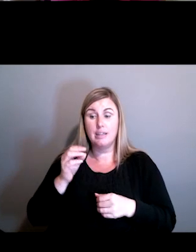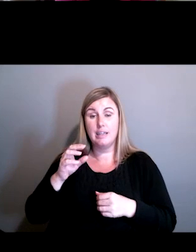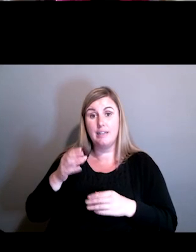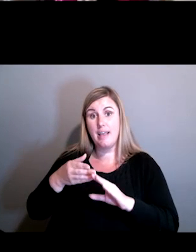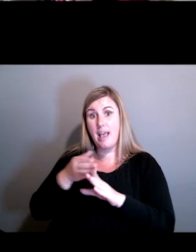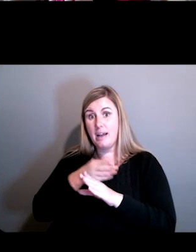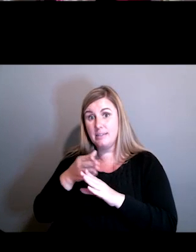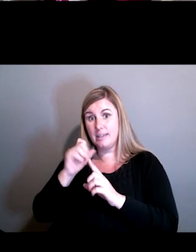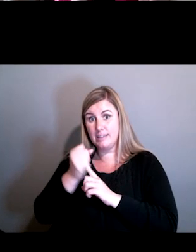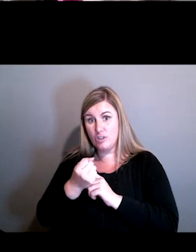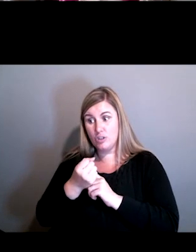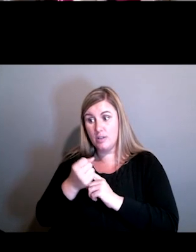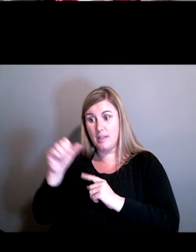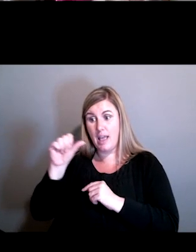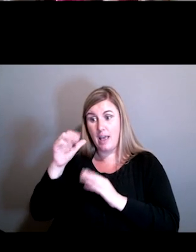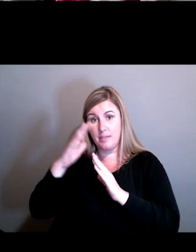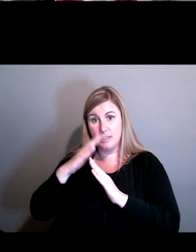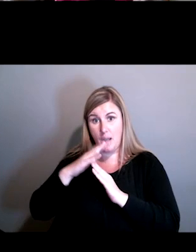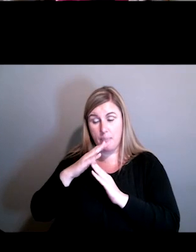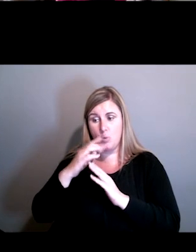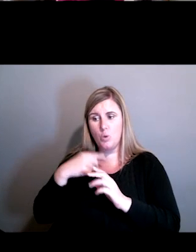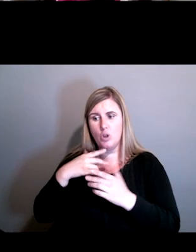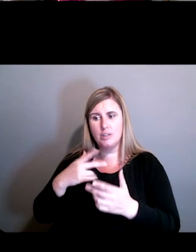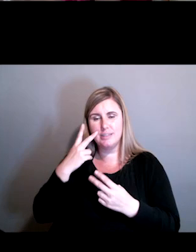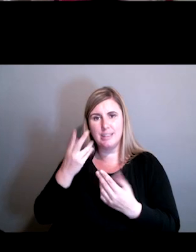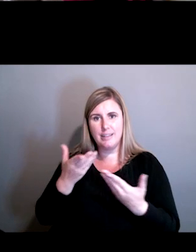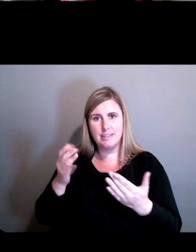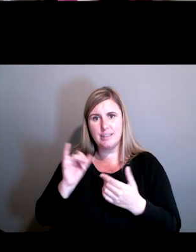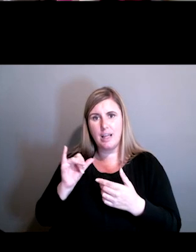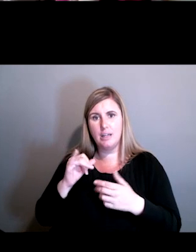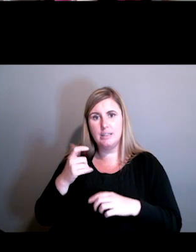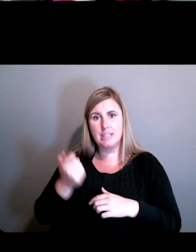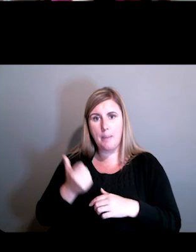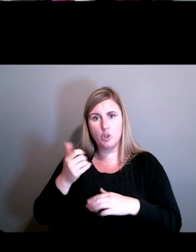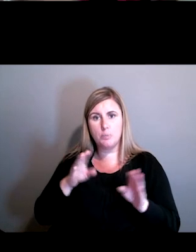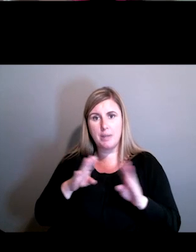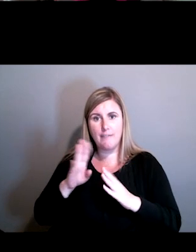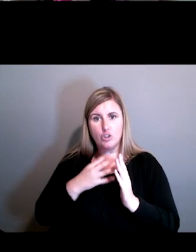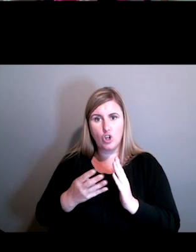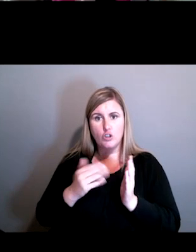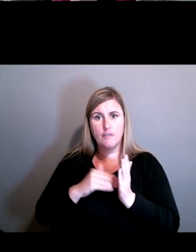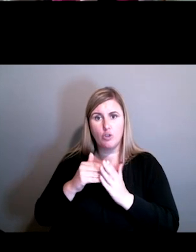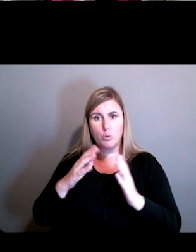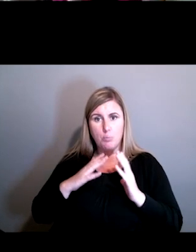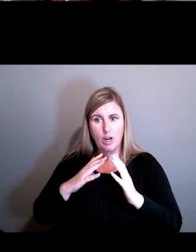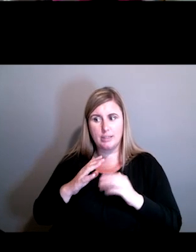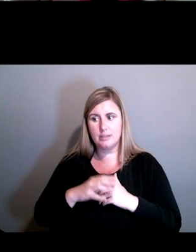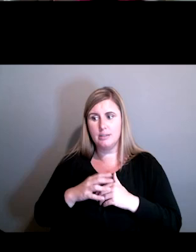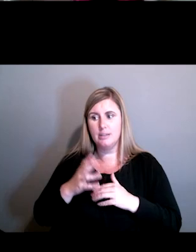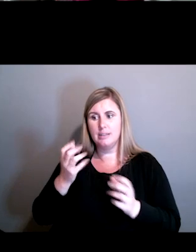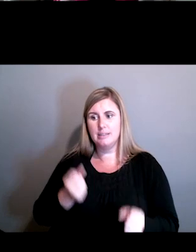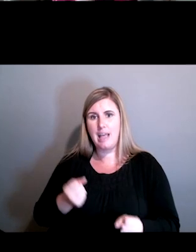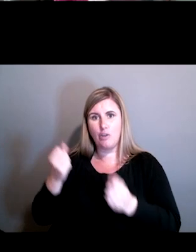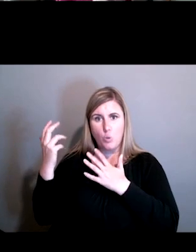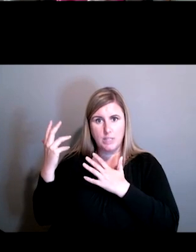we often see things like timers, behavior charts, frequent breaks. Take those out. We want you to put, here's where we